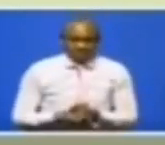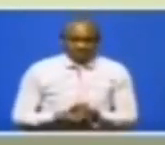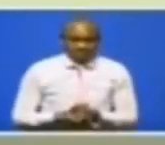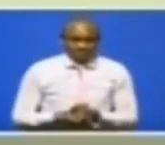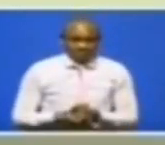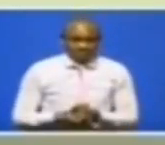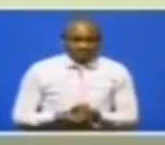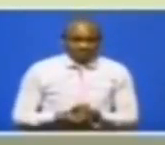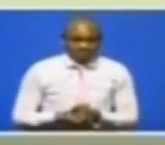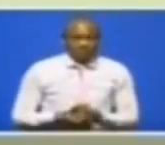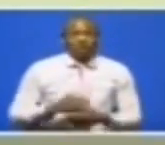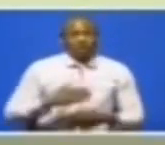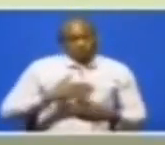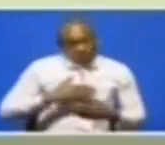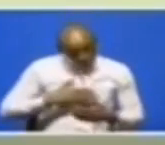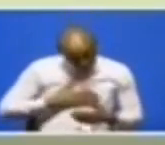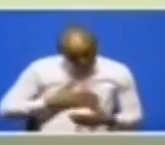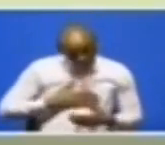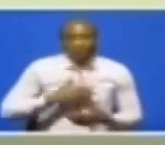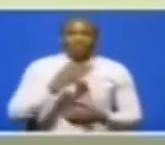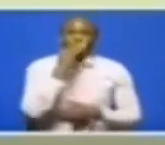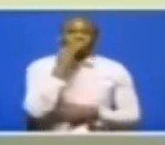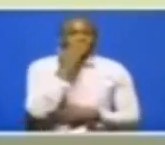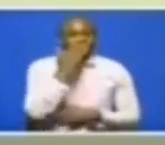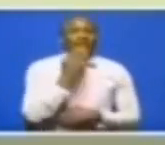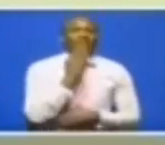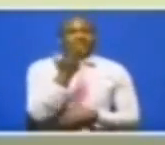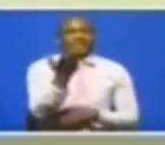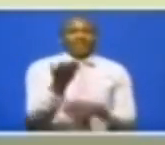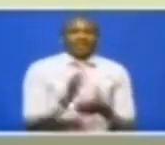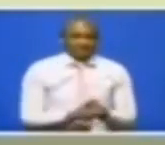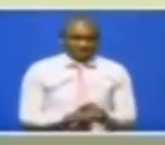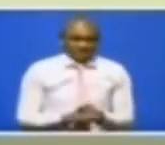If Honorable Mdavadi is here, he will tell you.